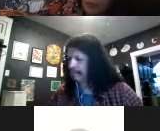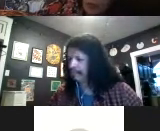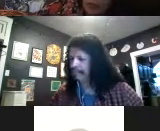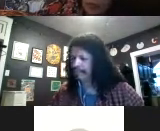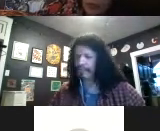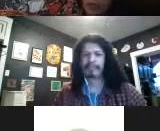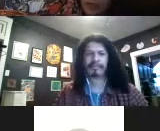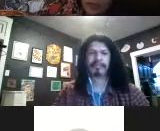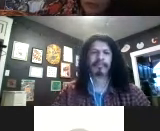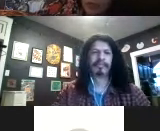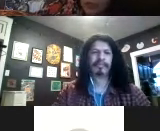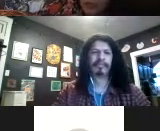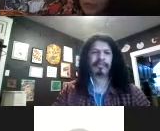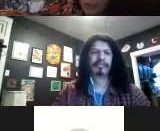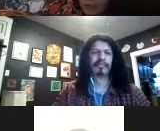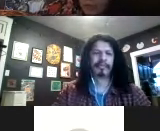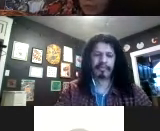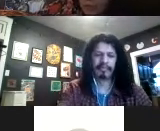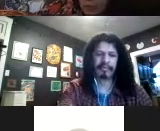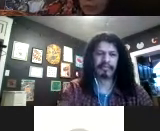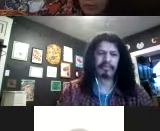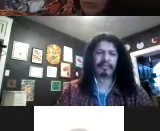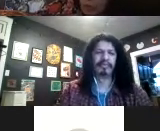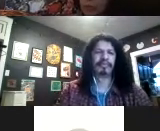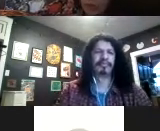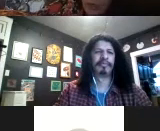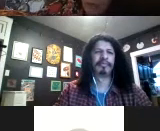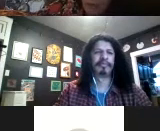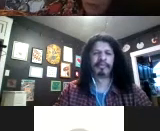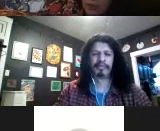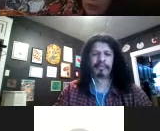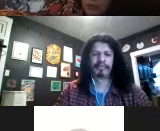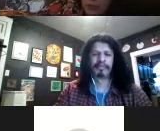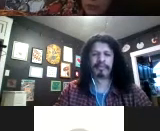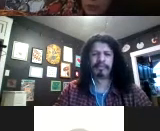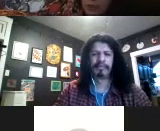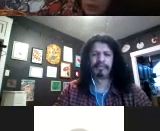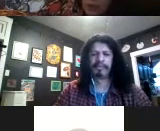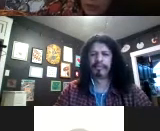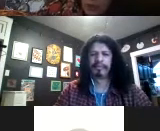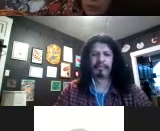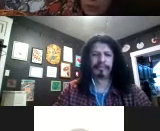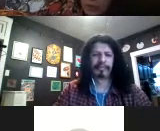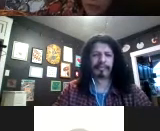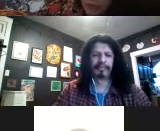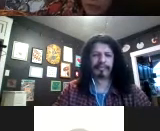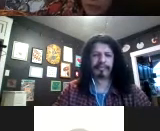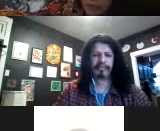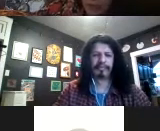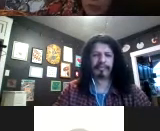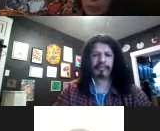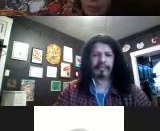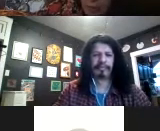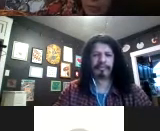of the population. And to me, it just doesn't make sense. Beyond the safety issue, it just doesn't make sense